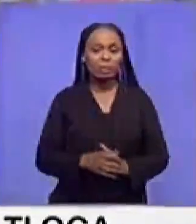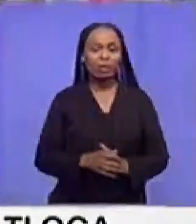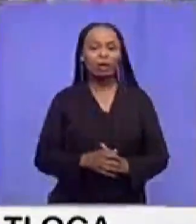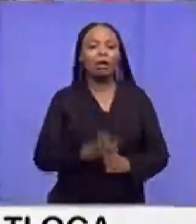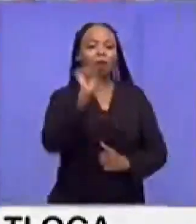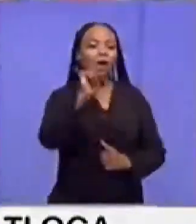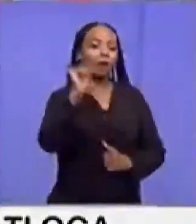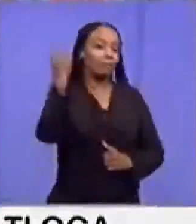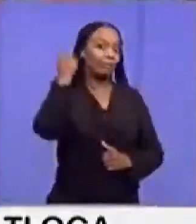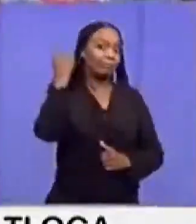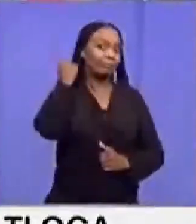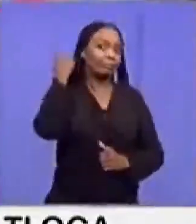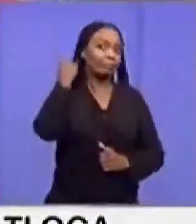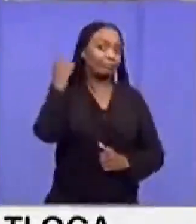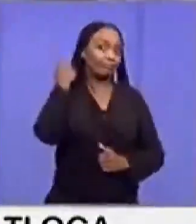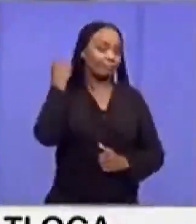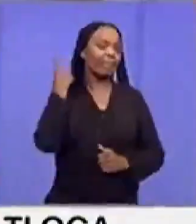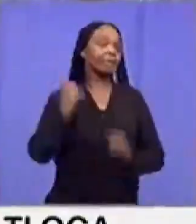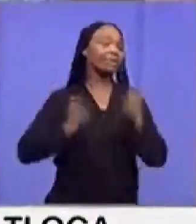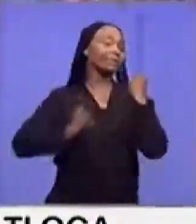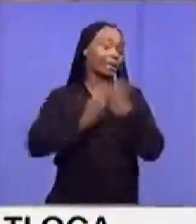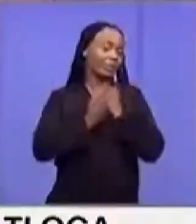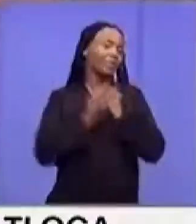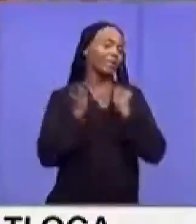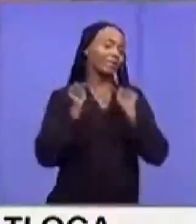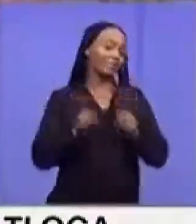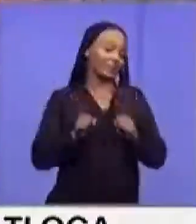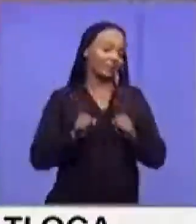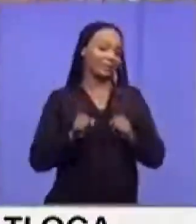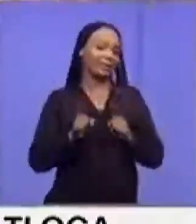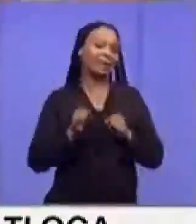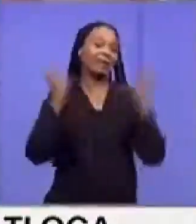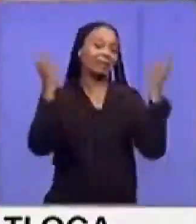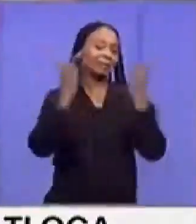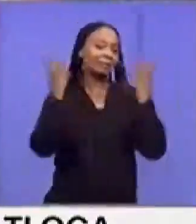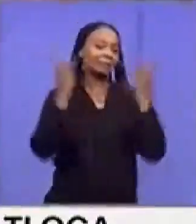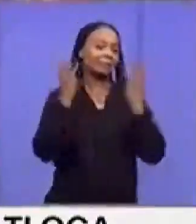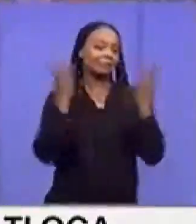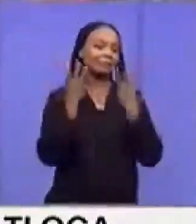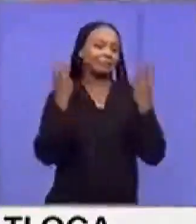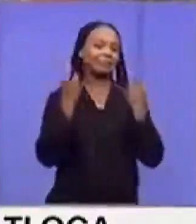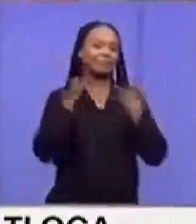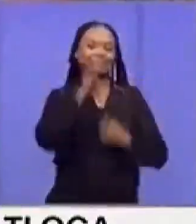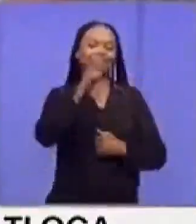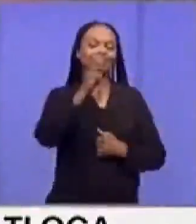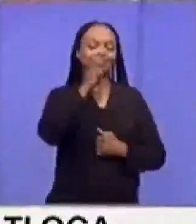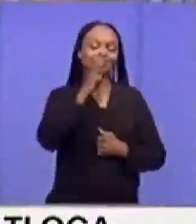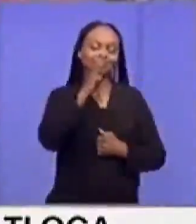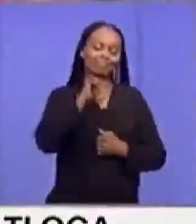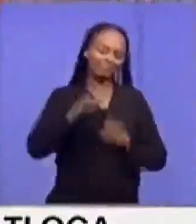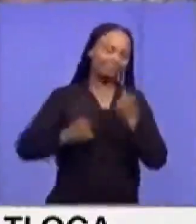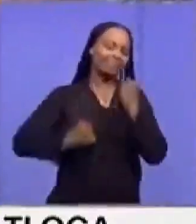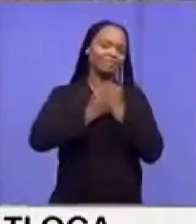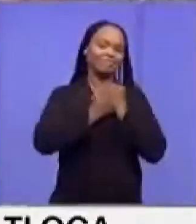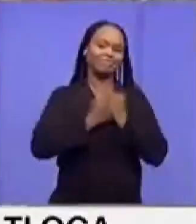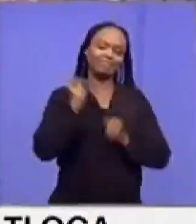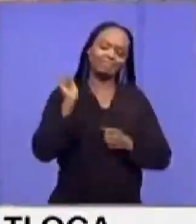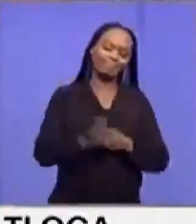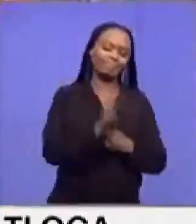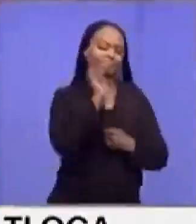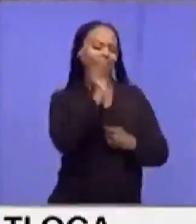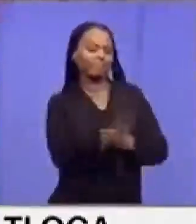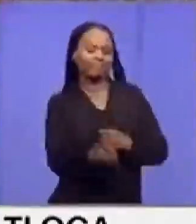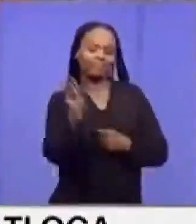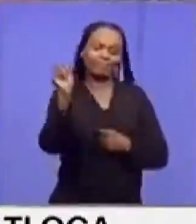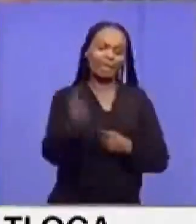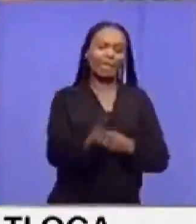thego shika mo morago ka she ye ke thego e ke humanego setšhaba sile sa tša maikarabelo gore bona ba tlile go thega leeto le go thoma ka tša